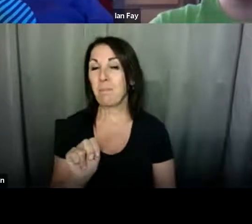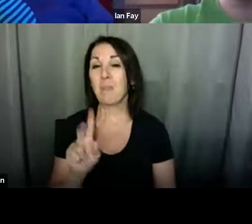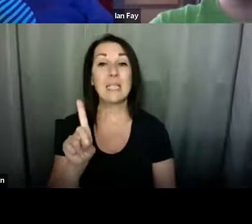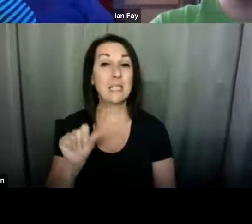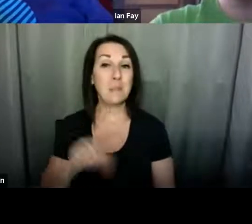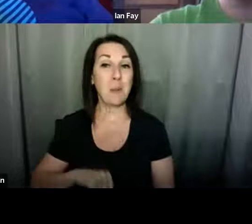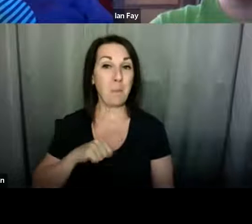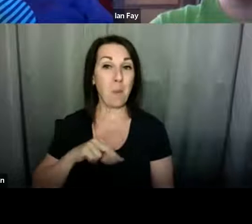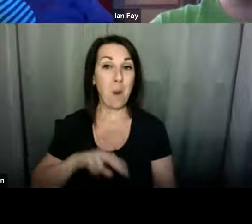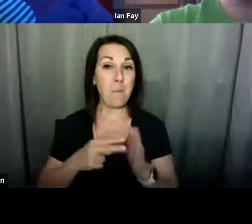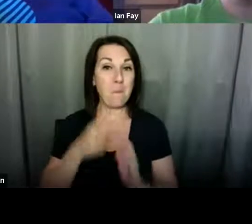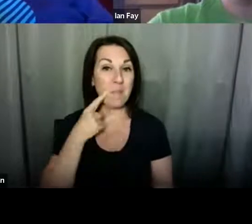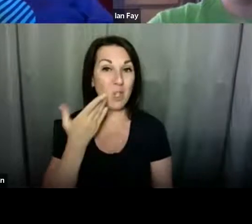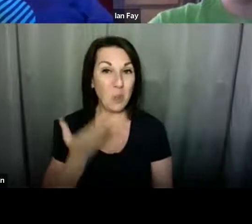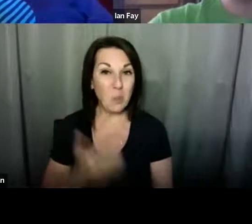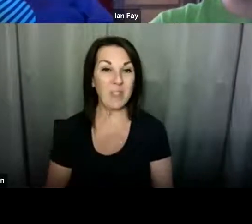pride mean to you?